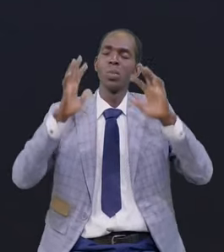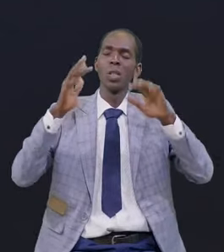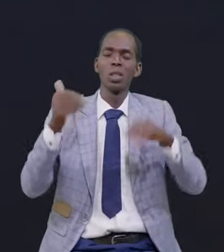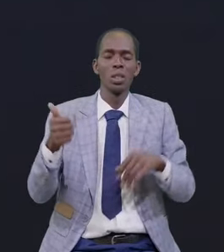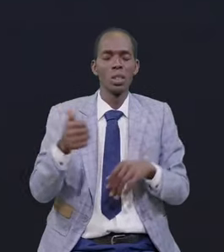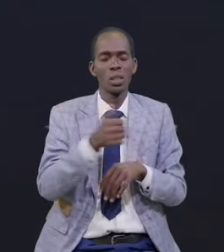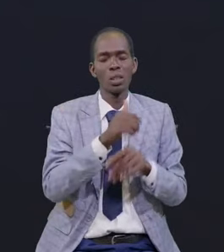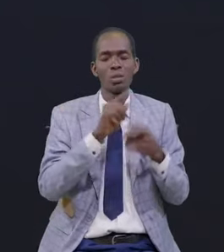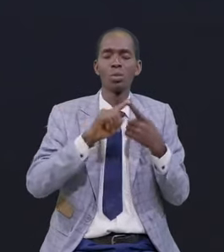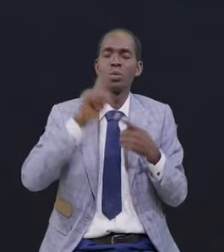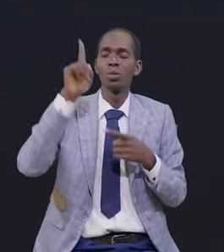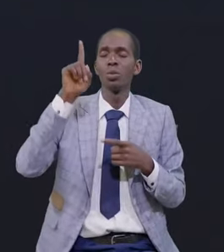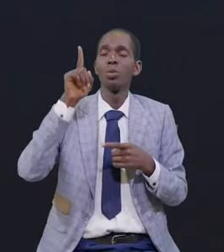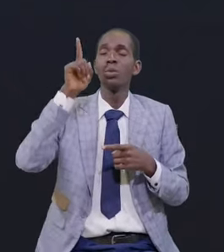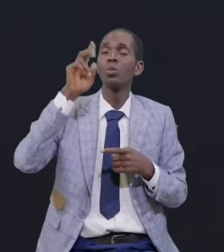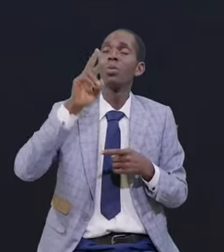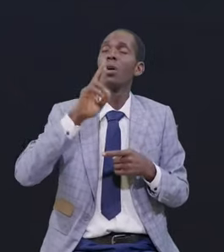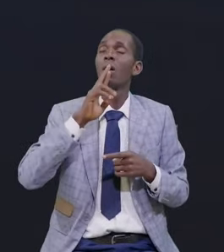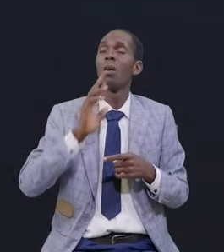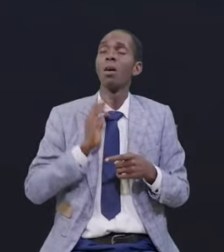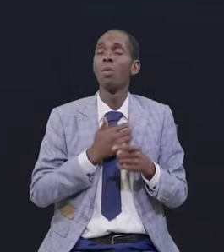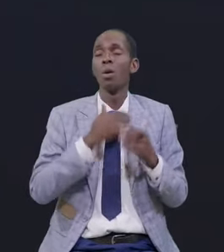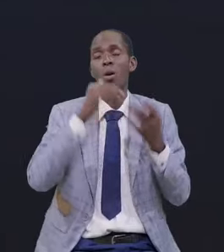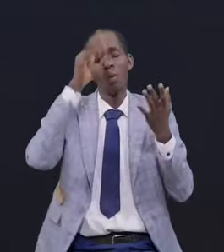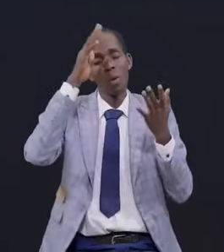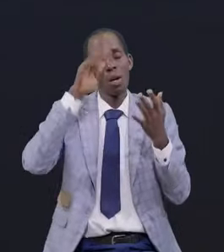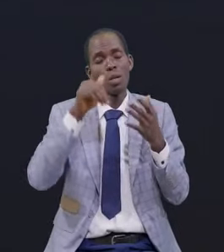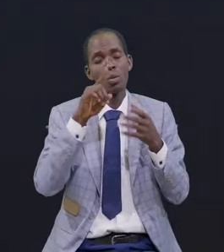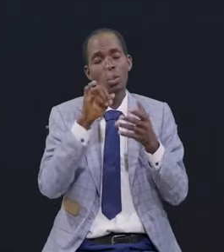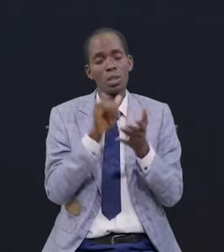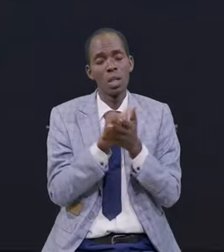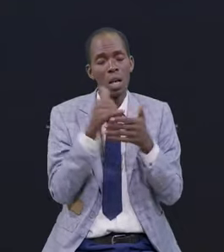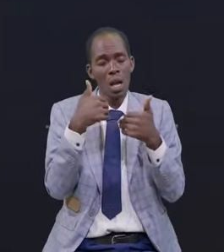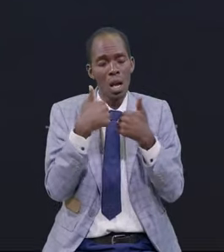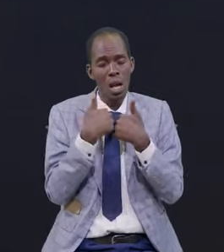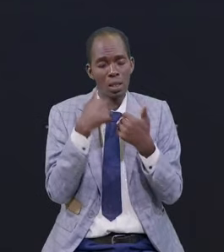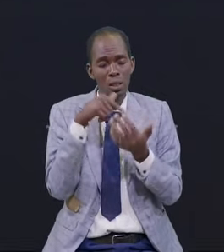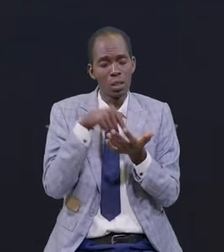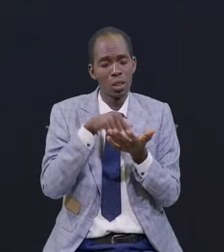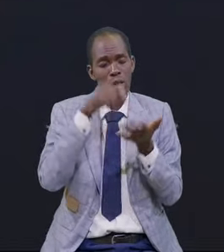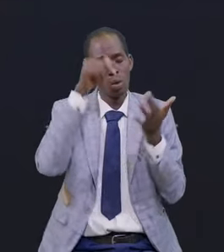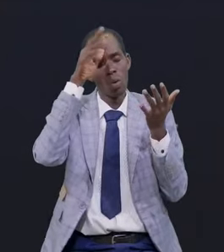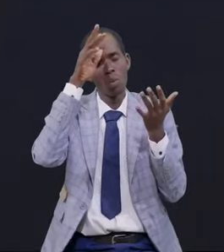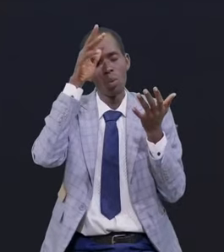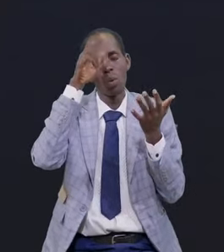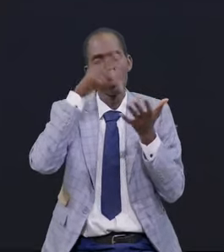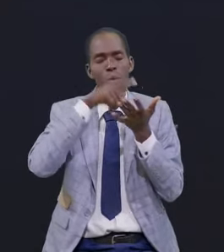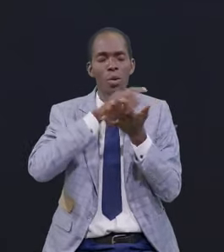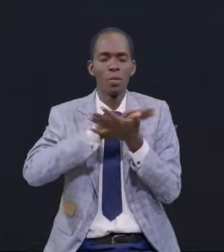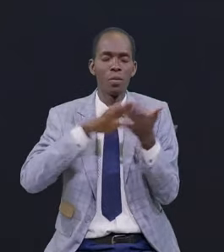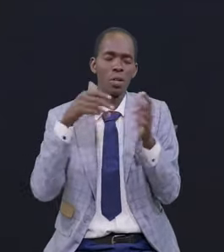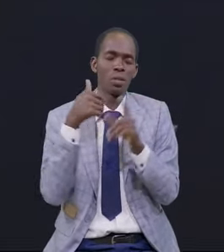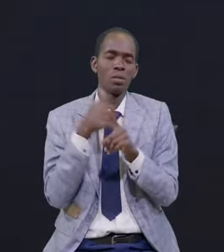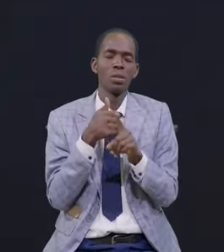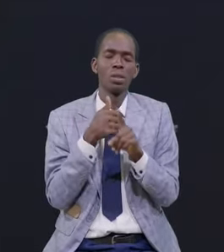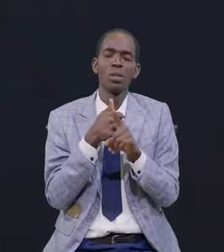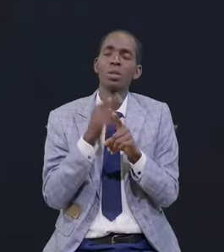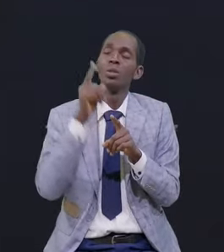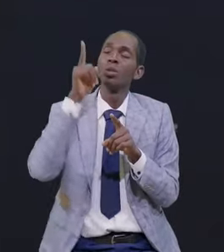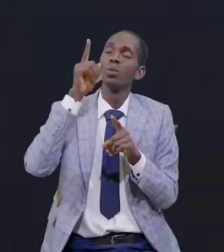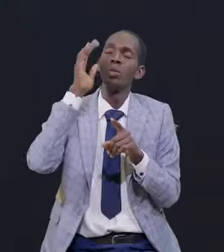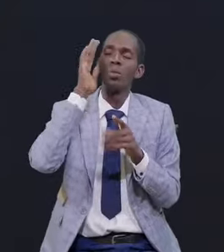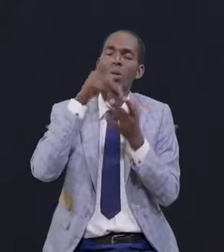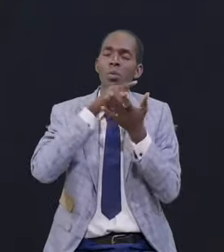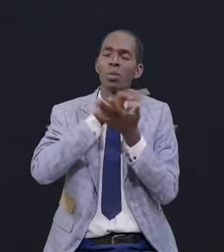in him purify it himself purify your church purify the body of